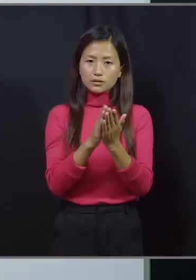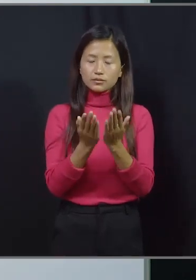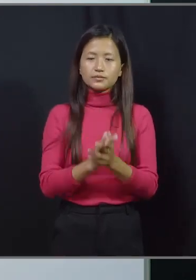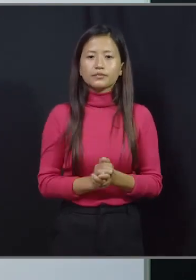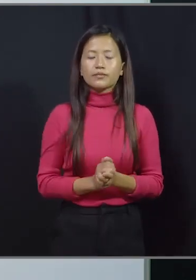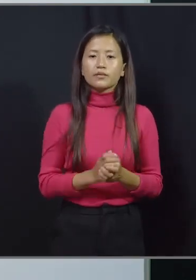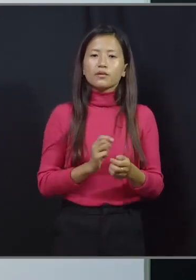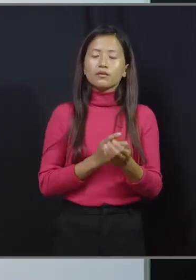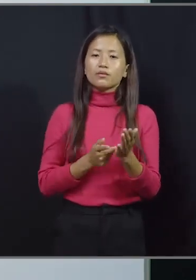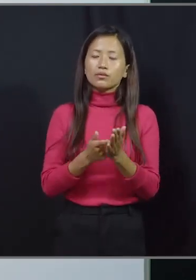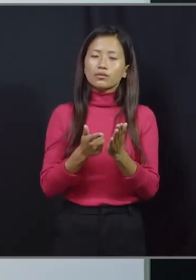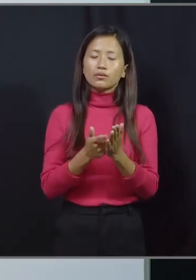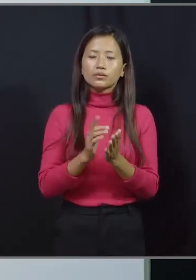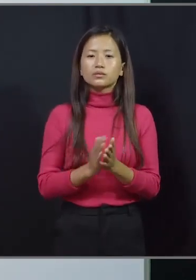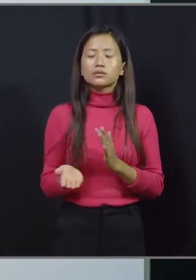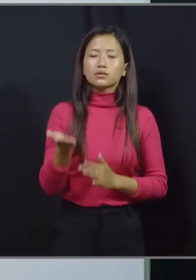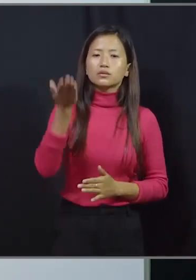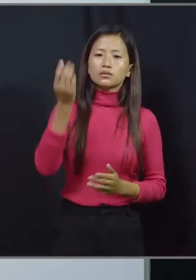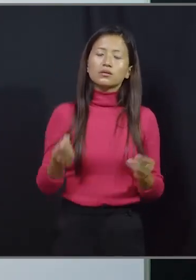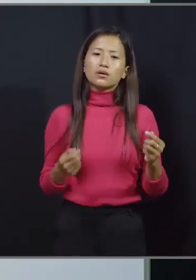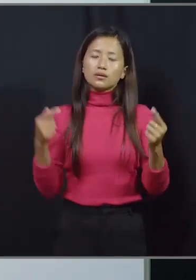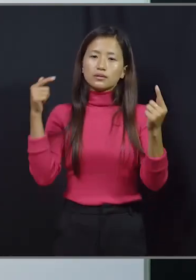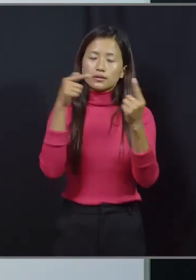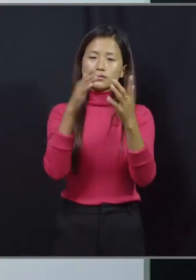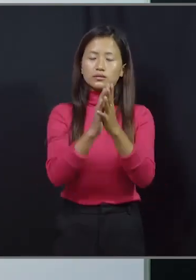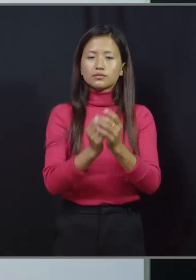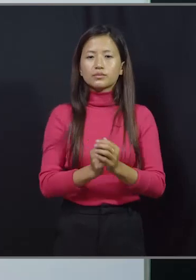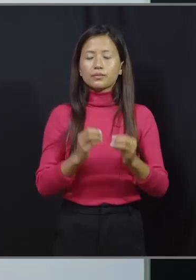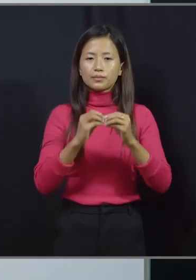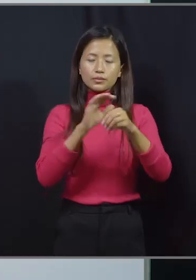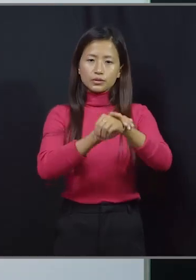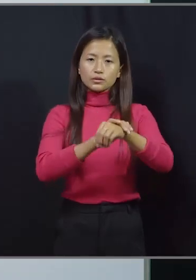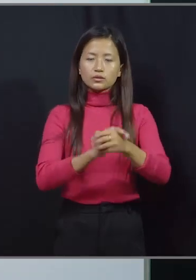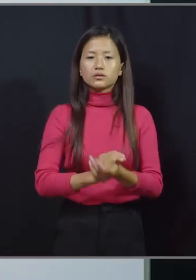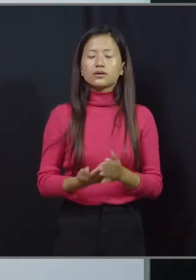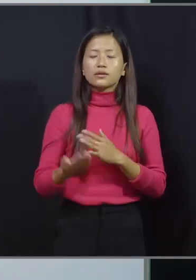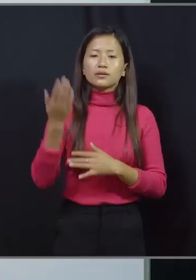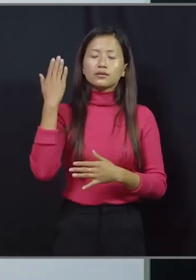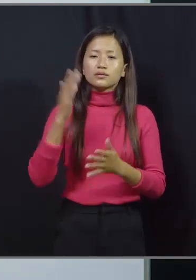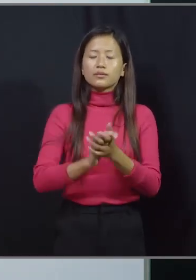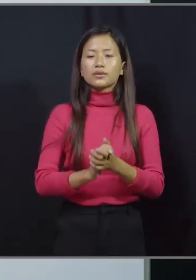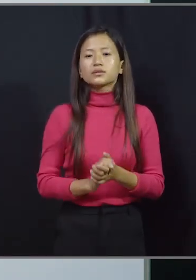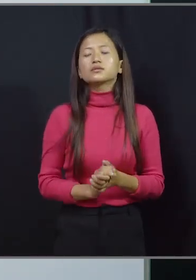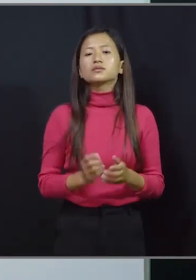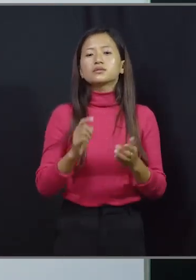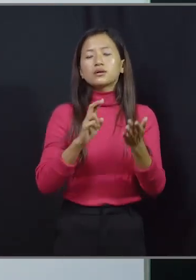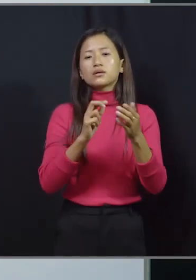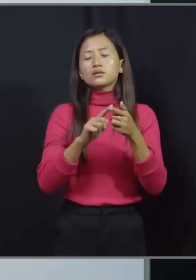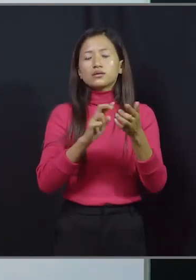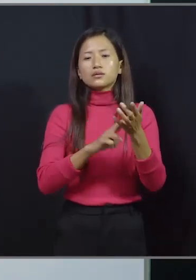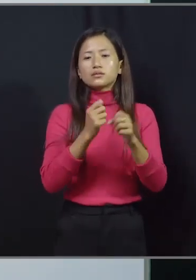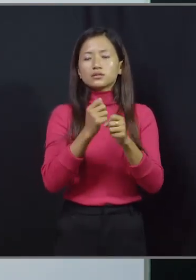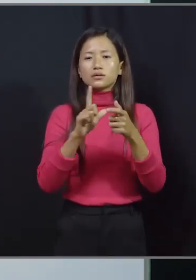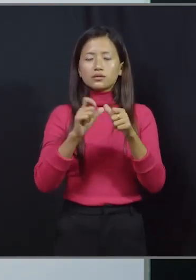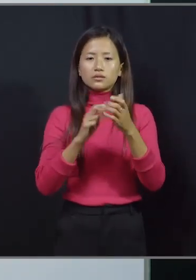and the revolution or the uprising was against the British, back there in England, in their newspapers and